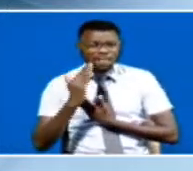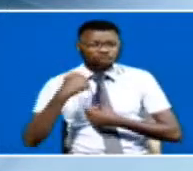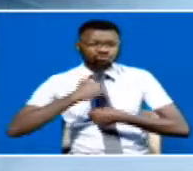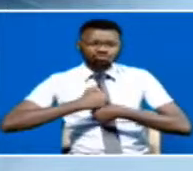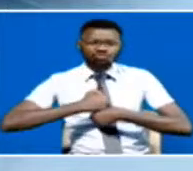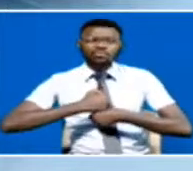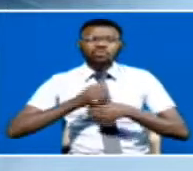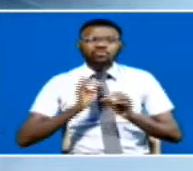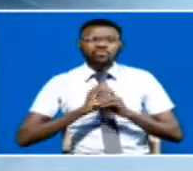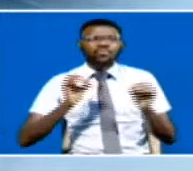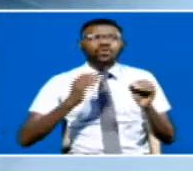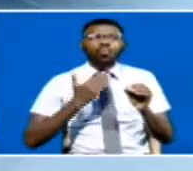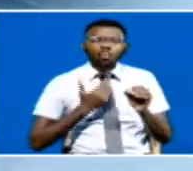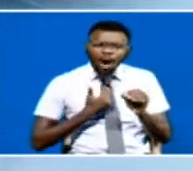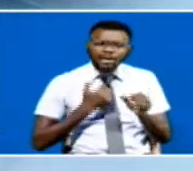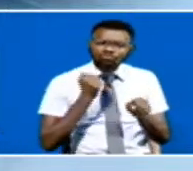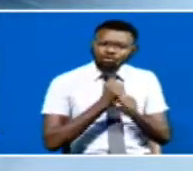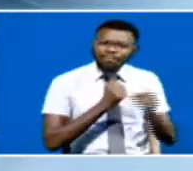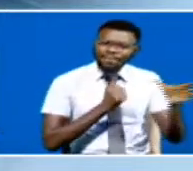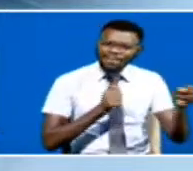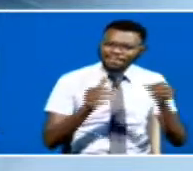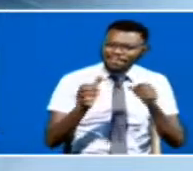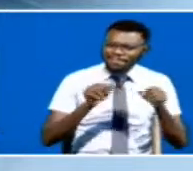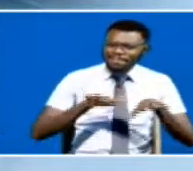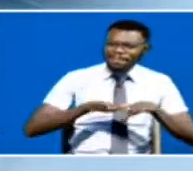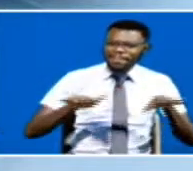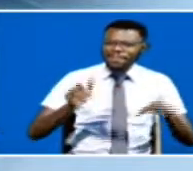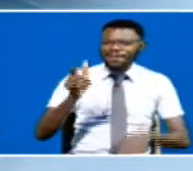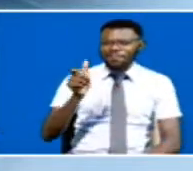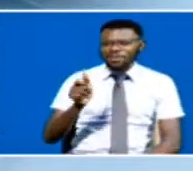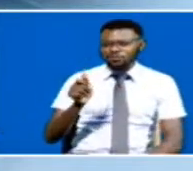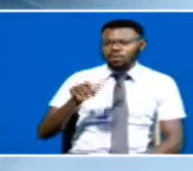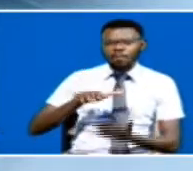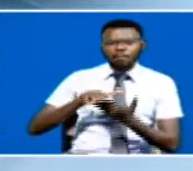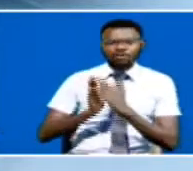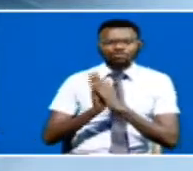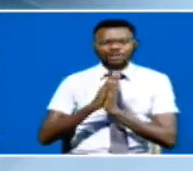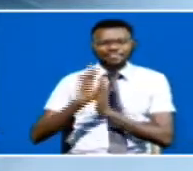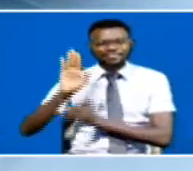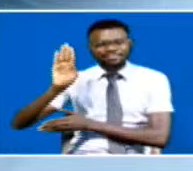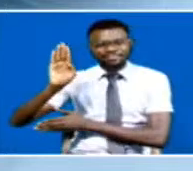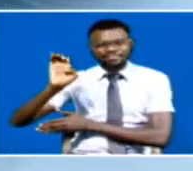them on permanent and pensionable terms. Building Waliaula with more.